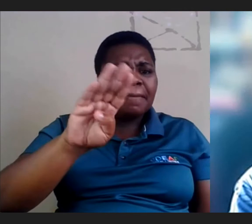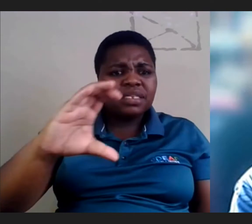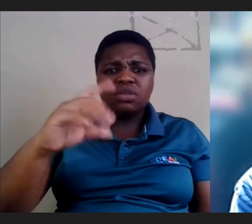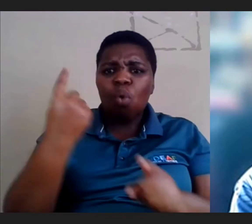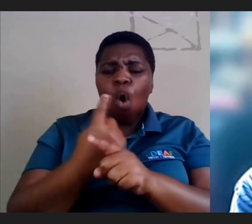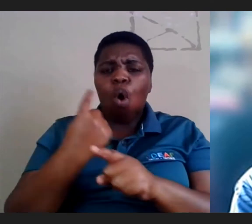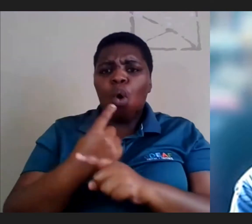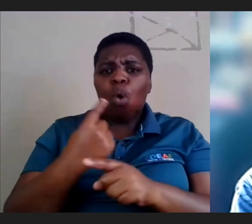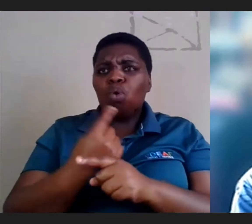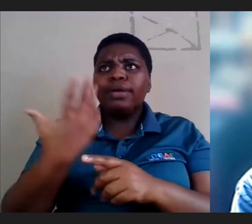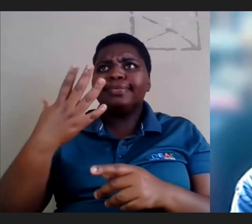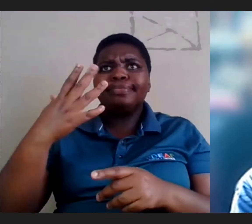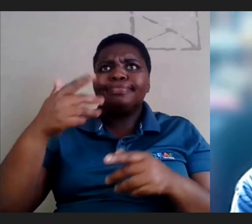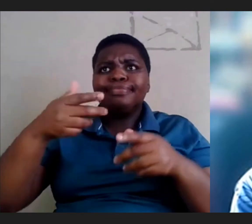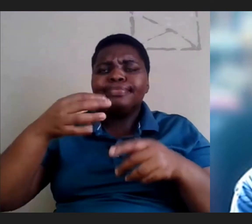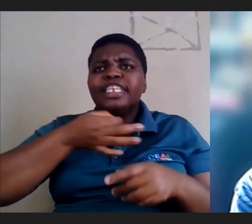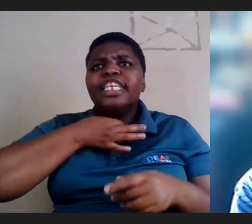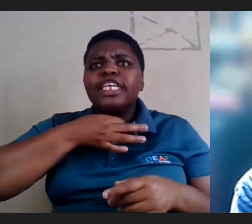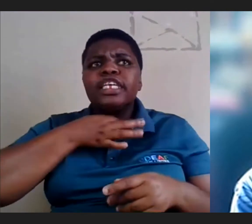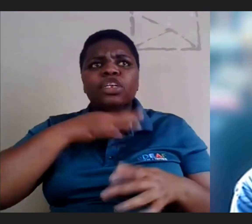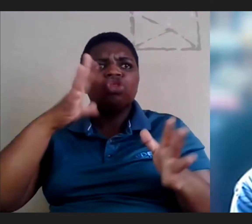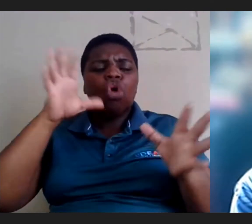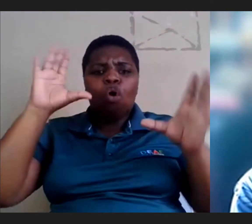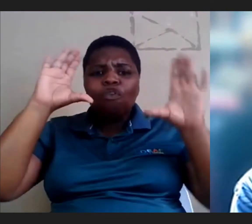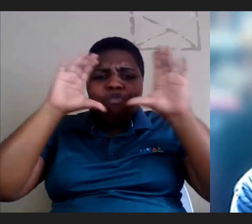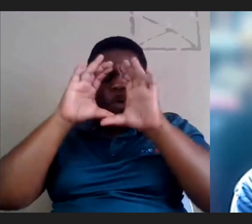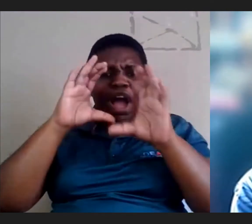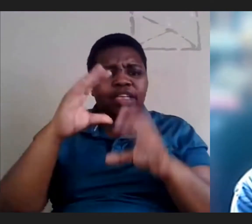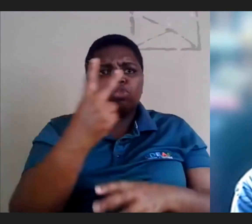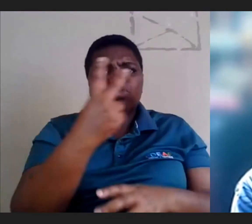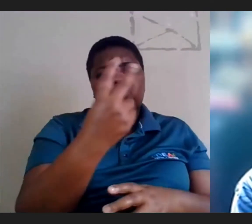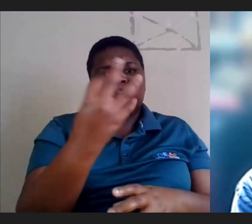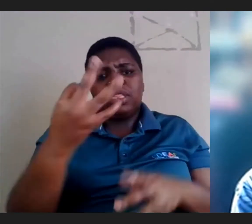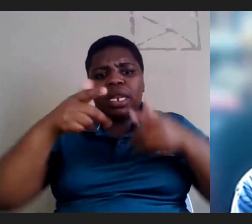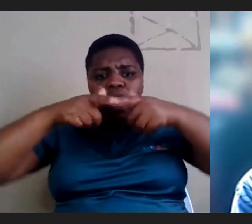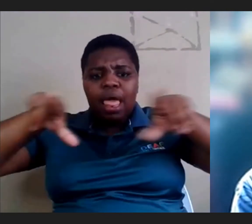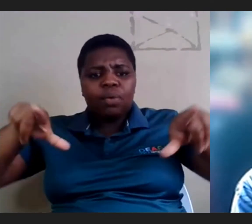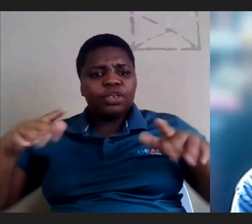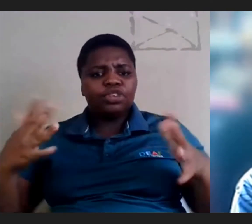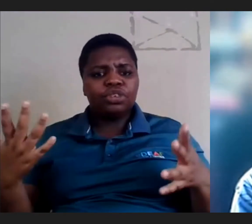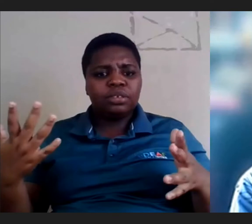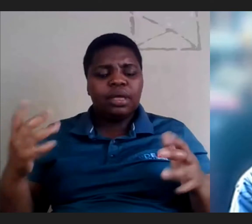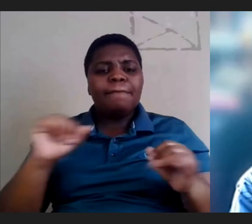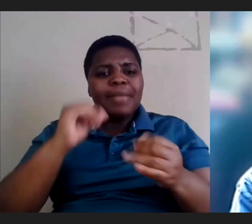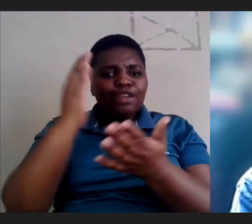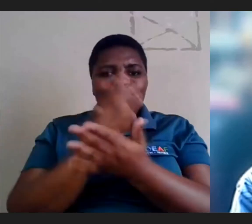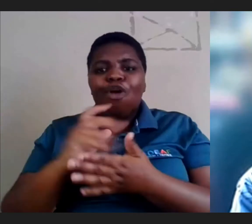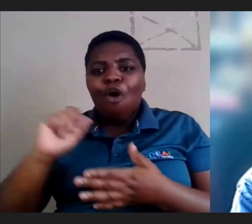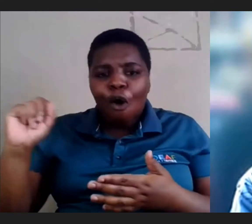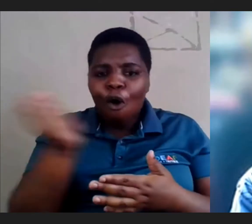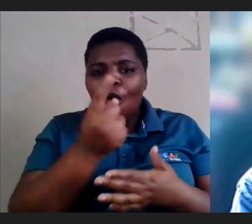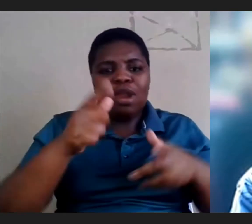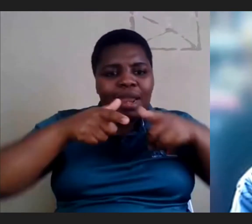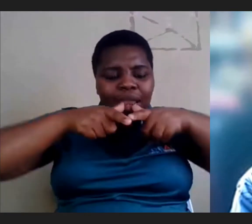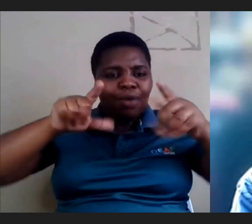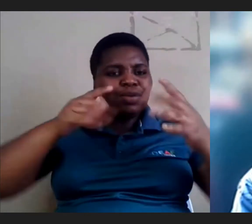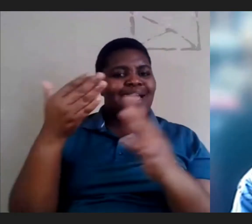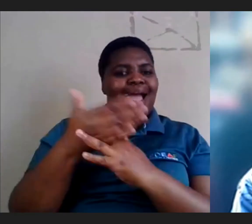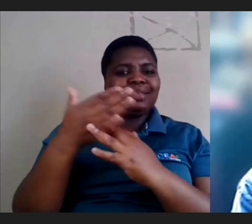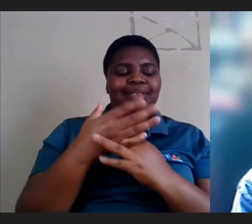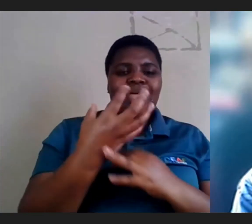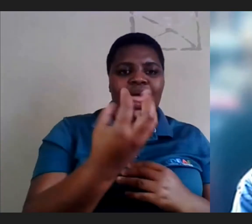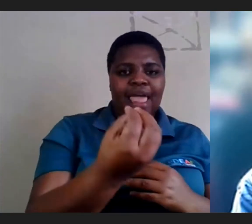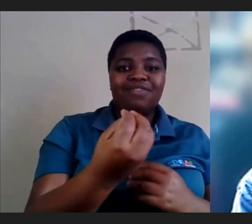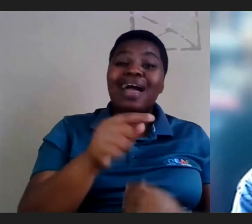its belated failure to roll out these television top boxes, but that could all be